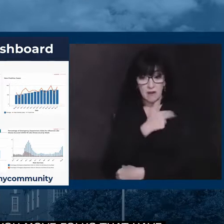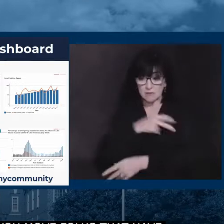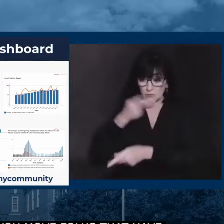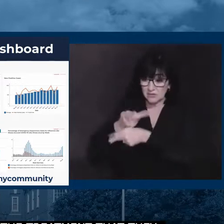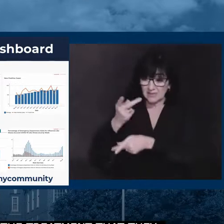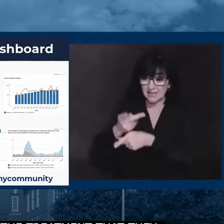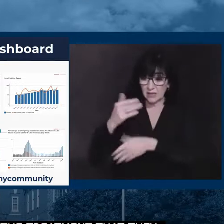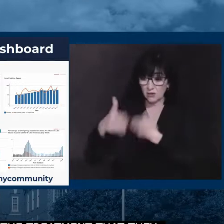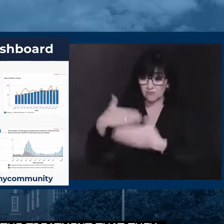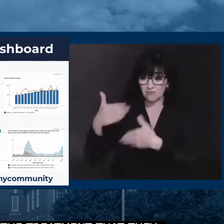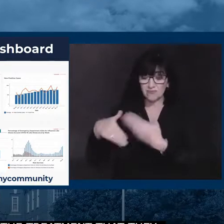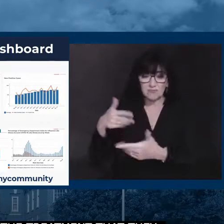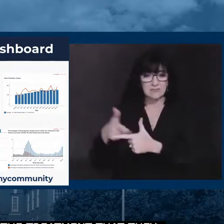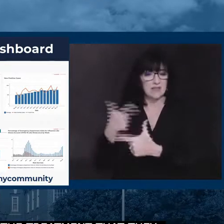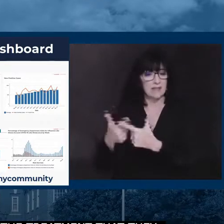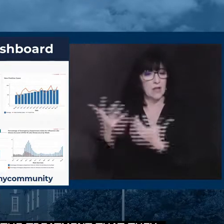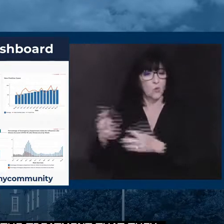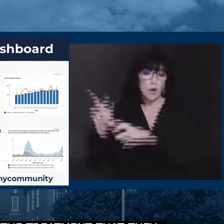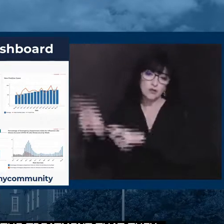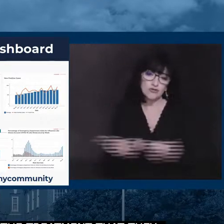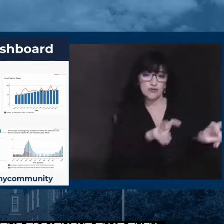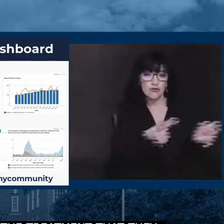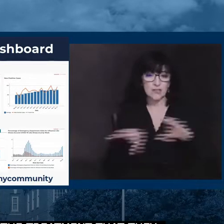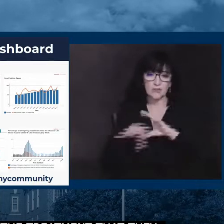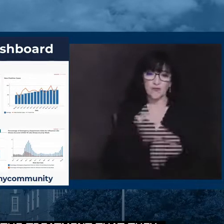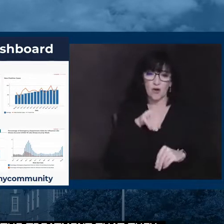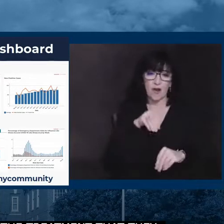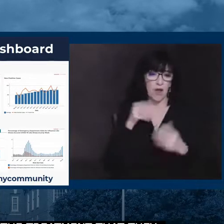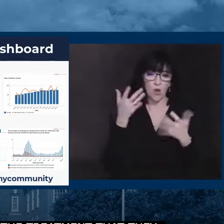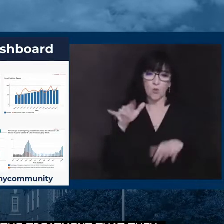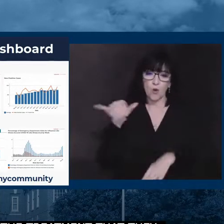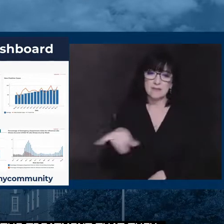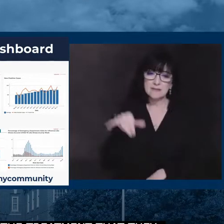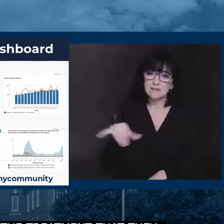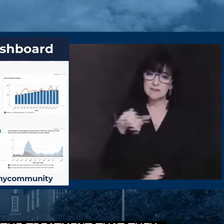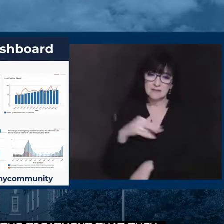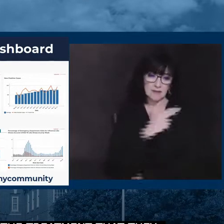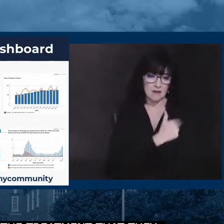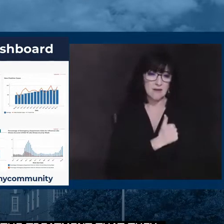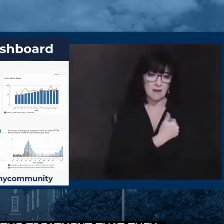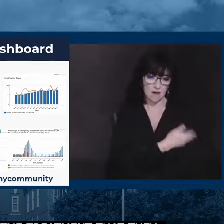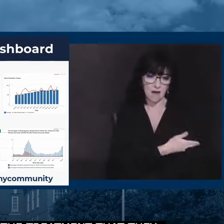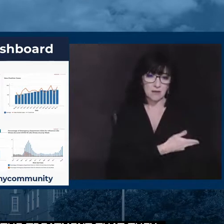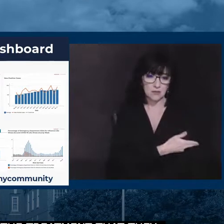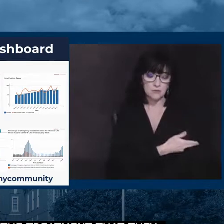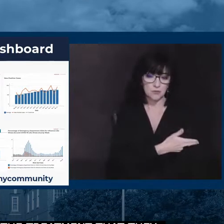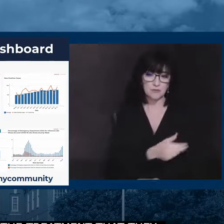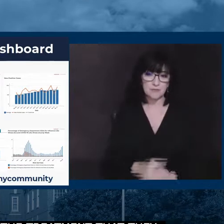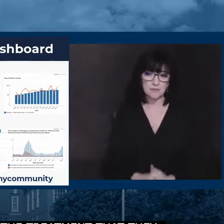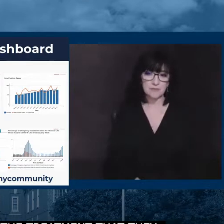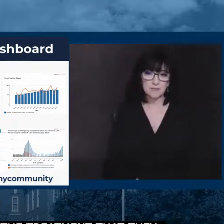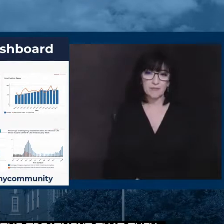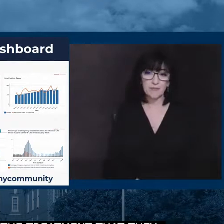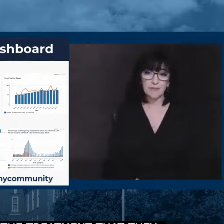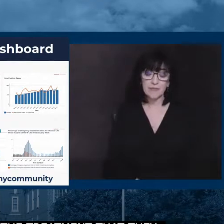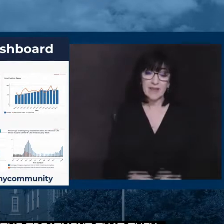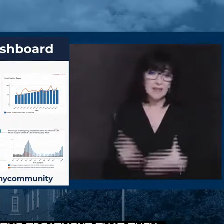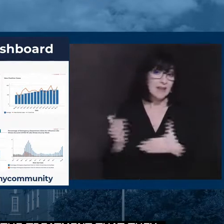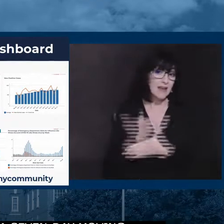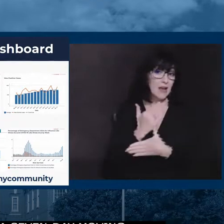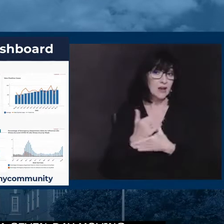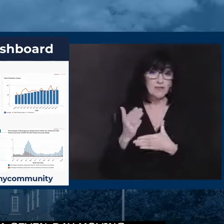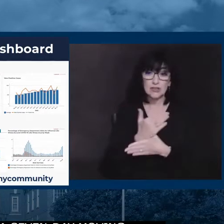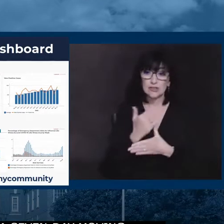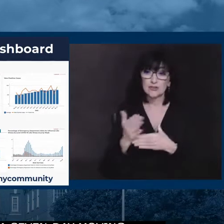I said, are in a 7-day moving average over 800, which is many